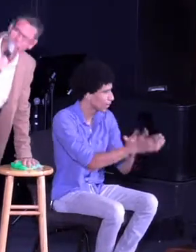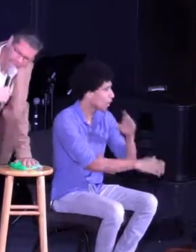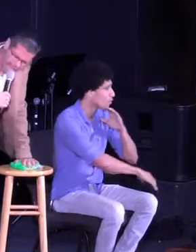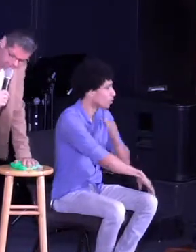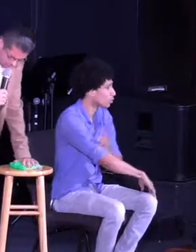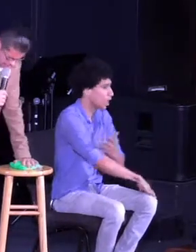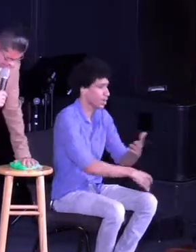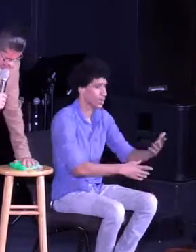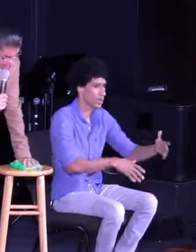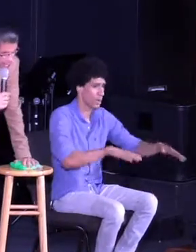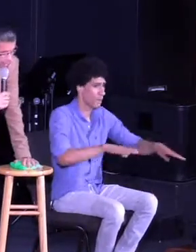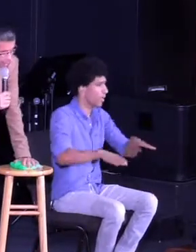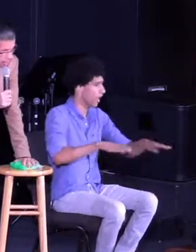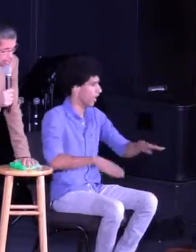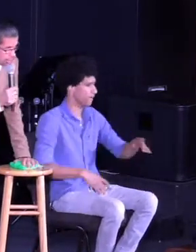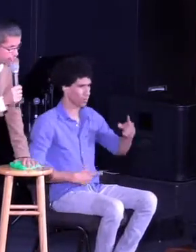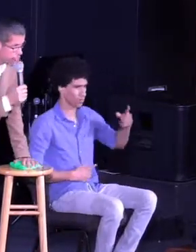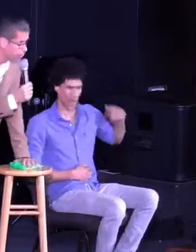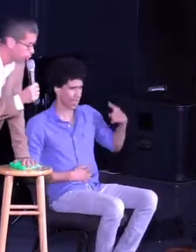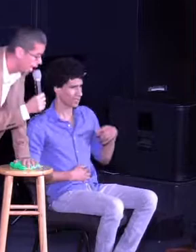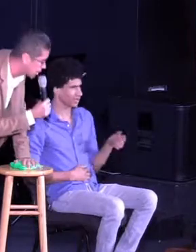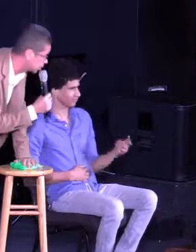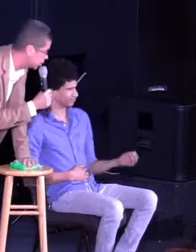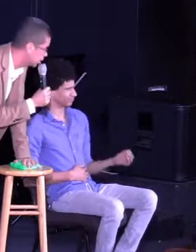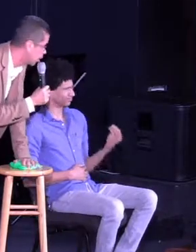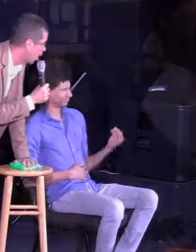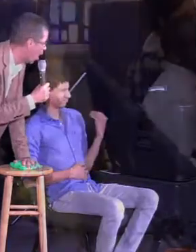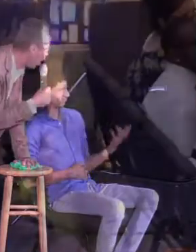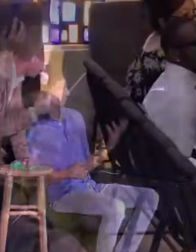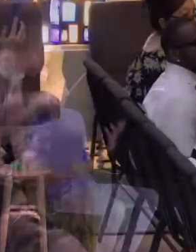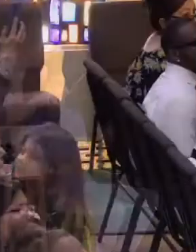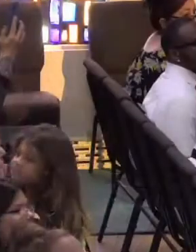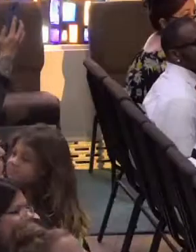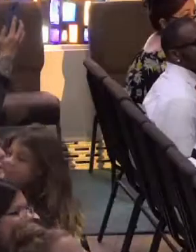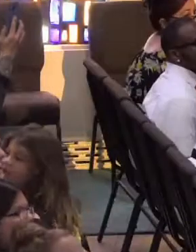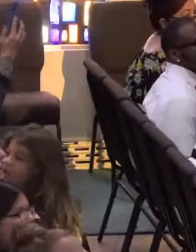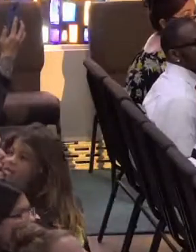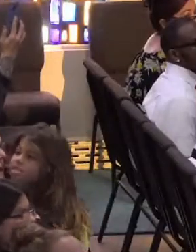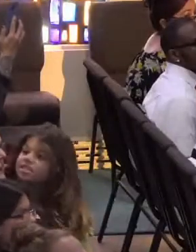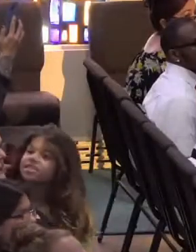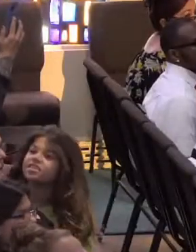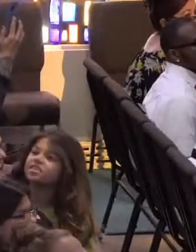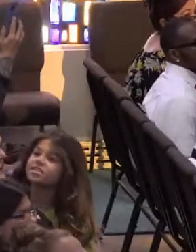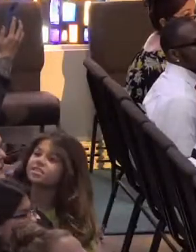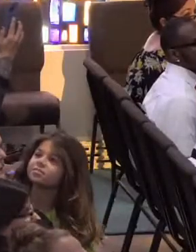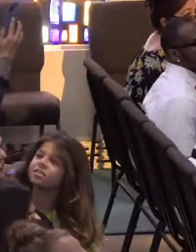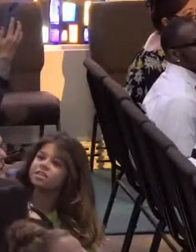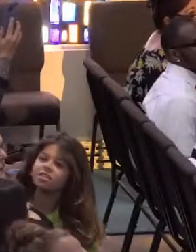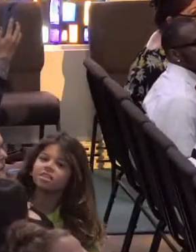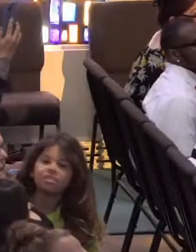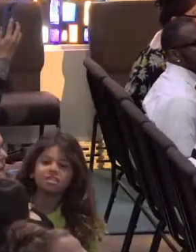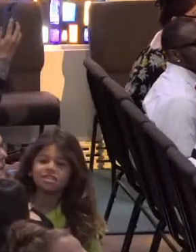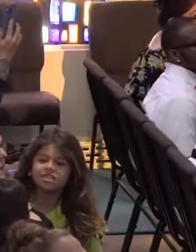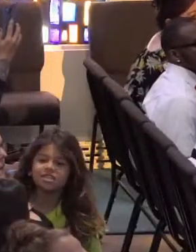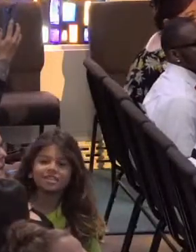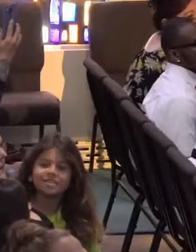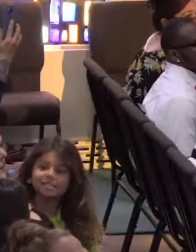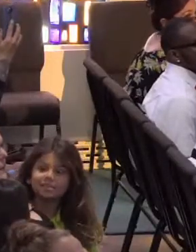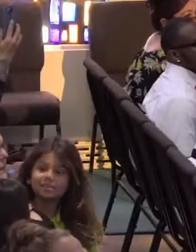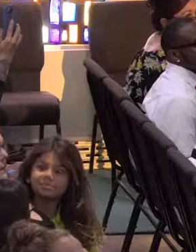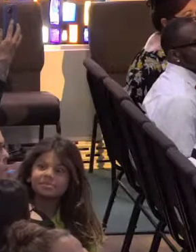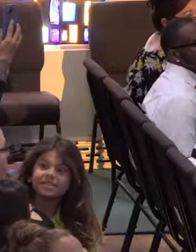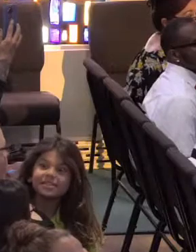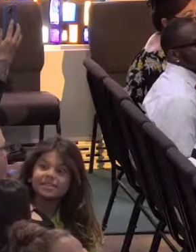gotta press. And if you press hard enough like Jesus, you pray like Jesus, you act